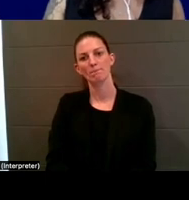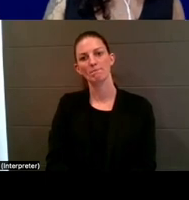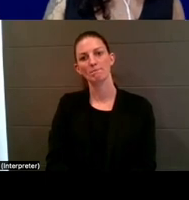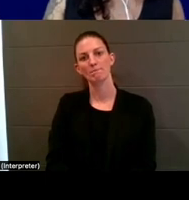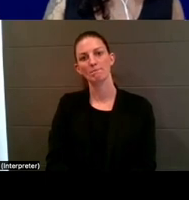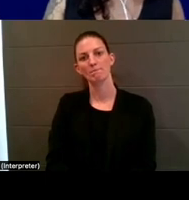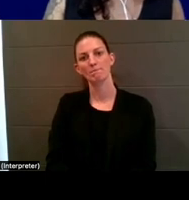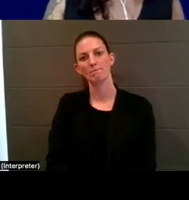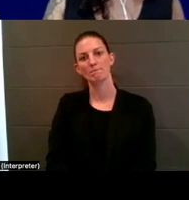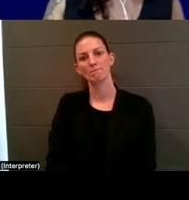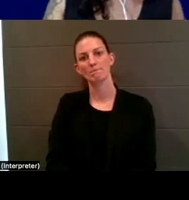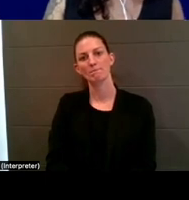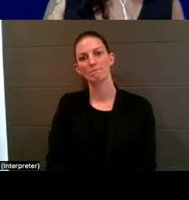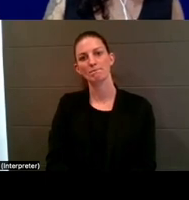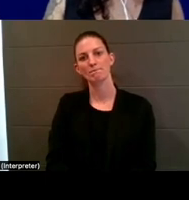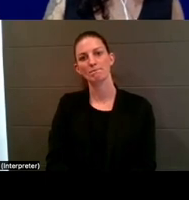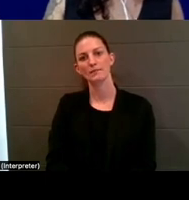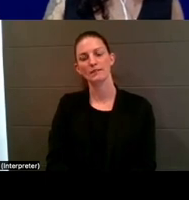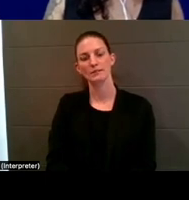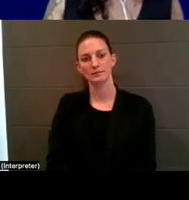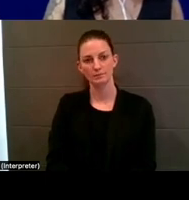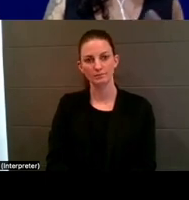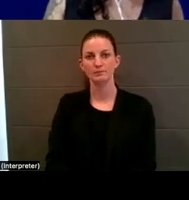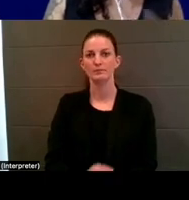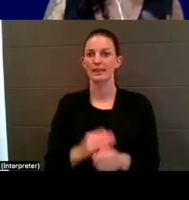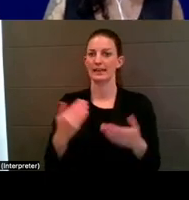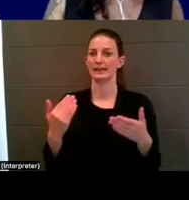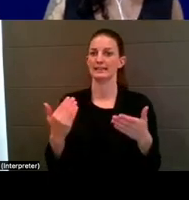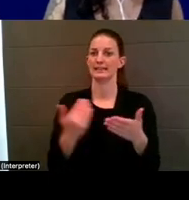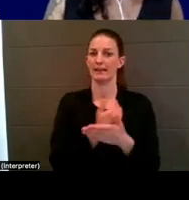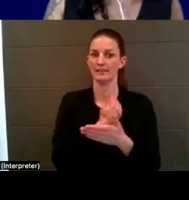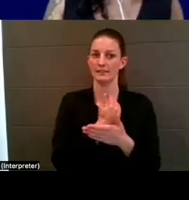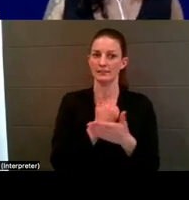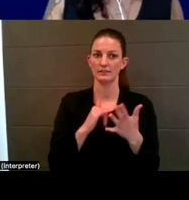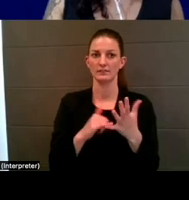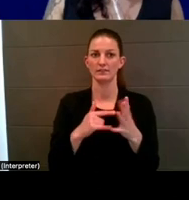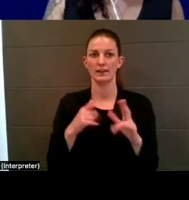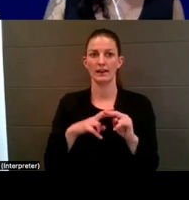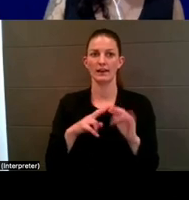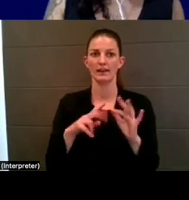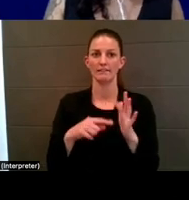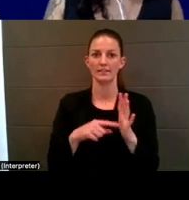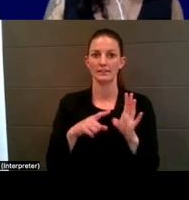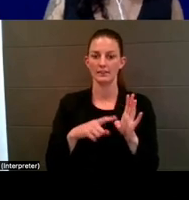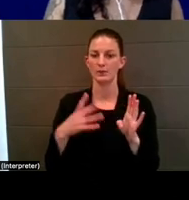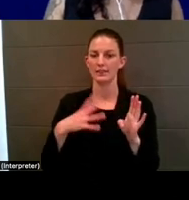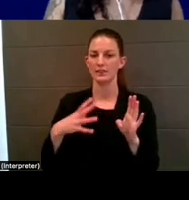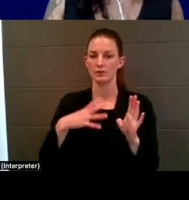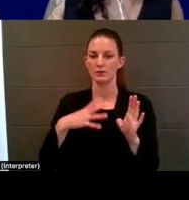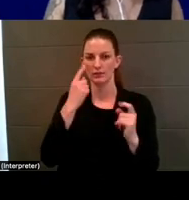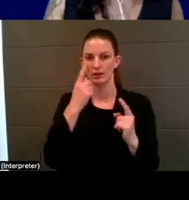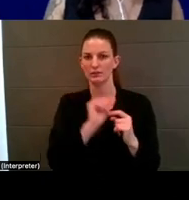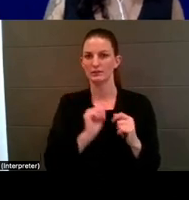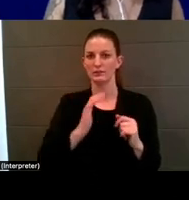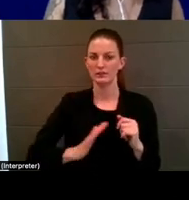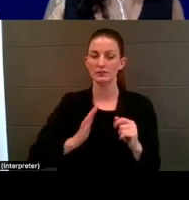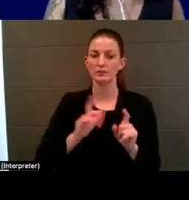When we're considering safety, we need to plan for specific needs. What textures can this child manage